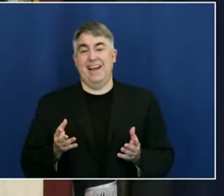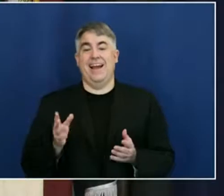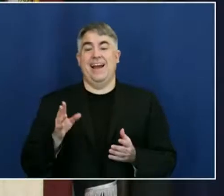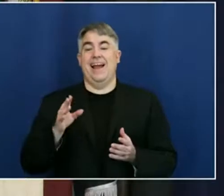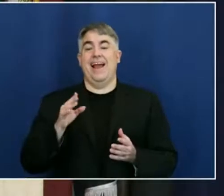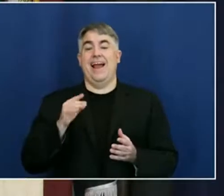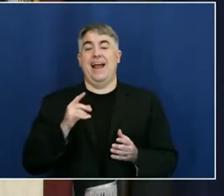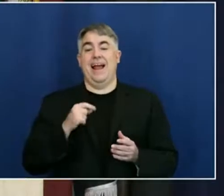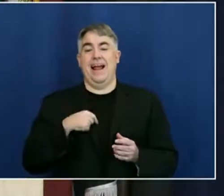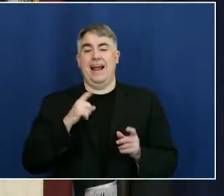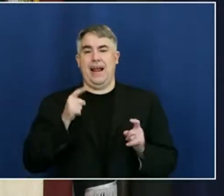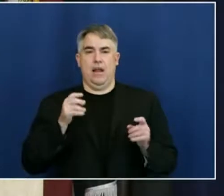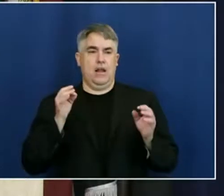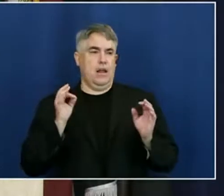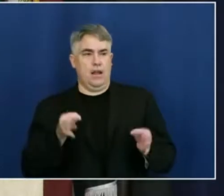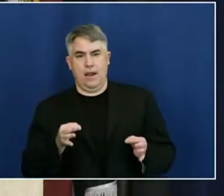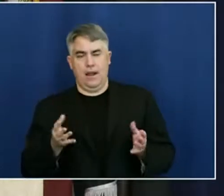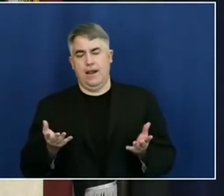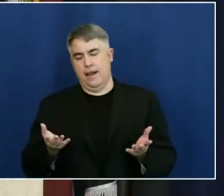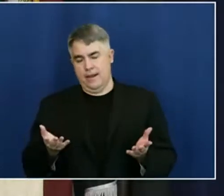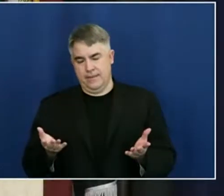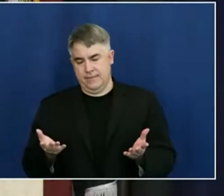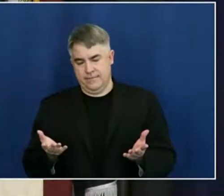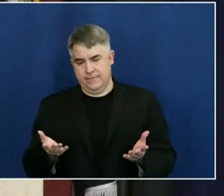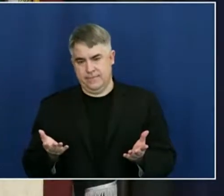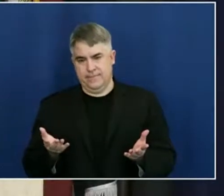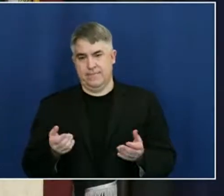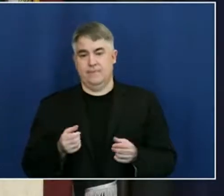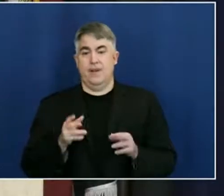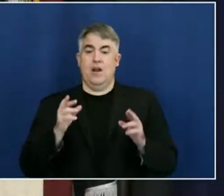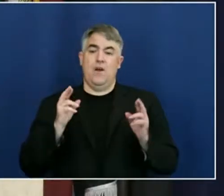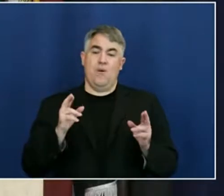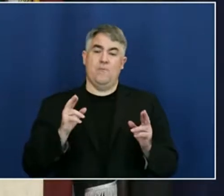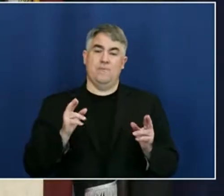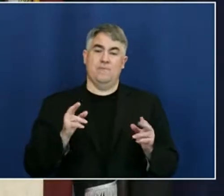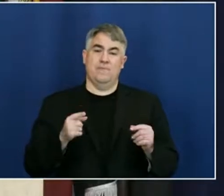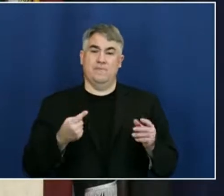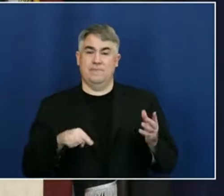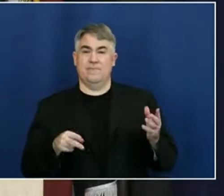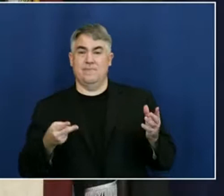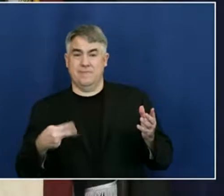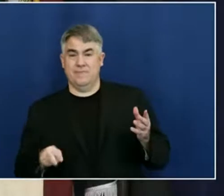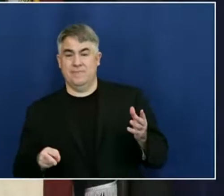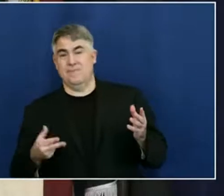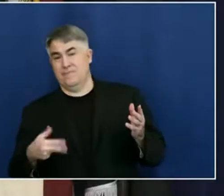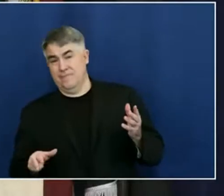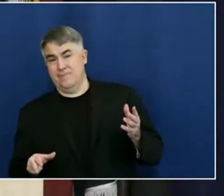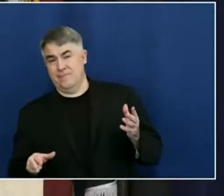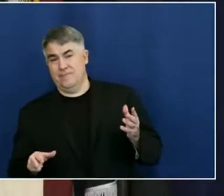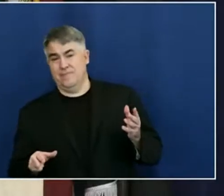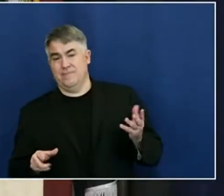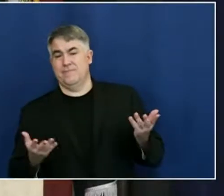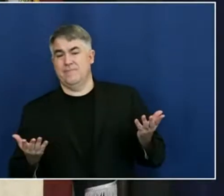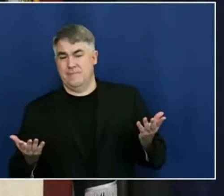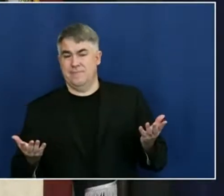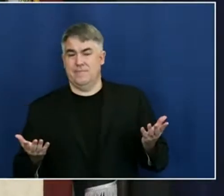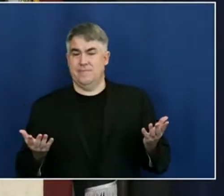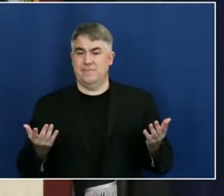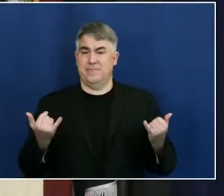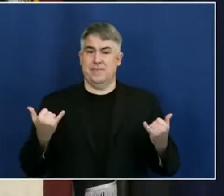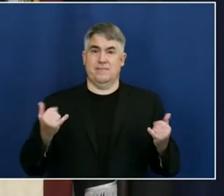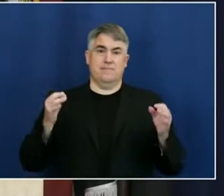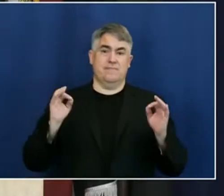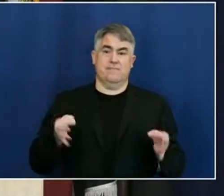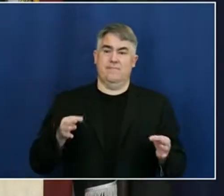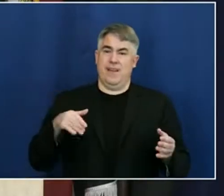workers. We think that is in the coming weeks, not months, certainly in the coming weeks. But we wouldn't know when we would get